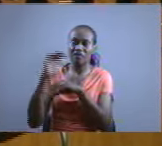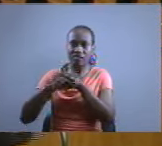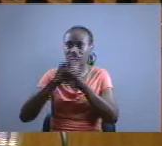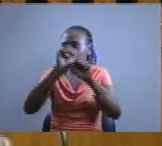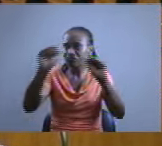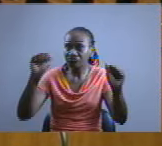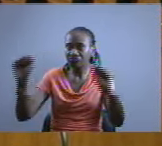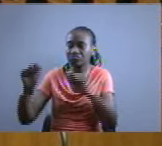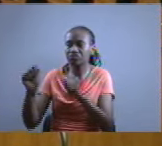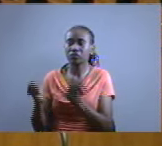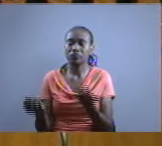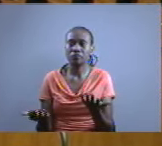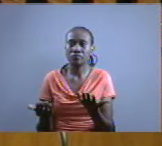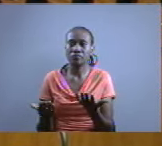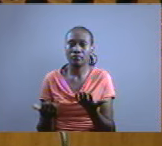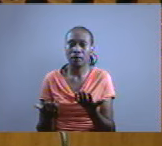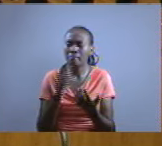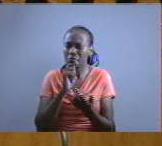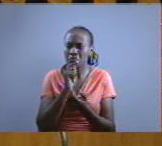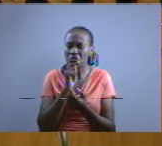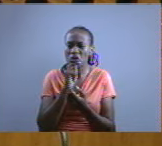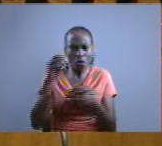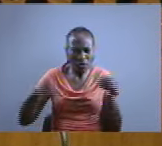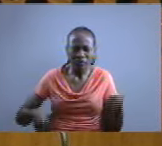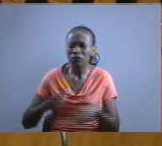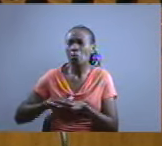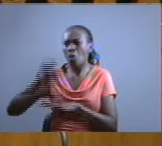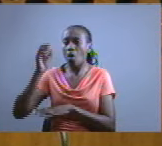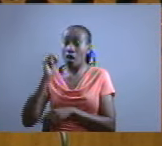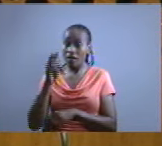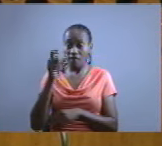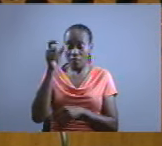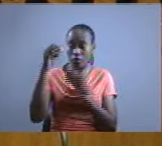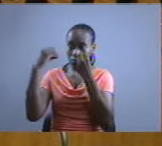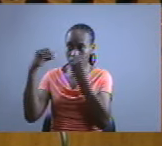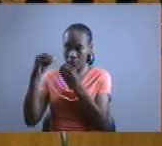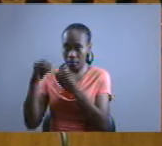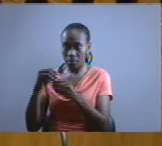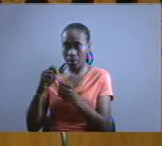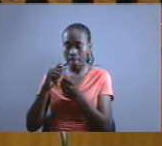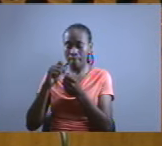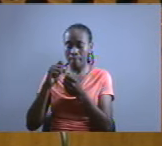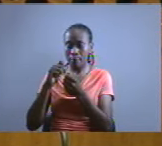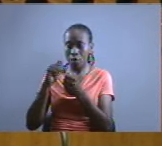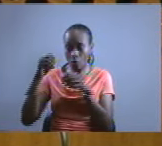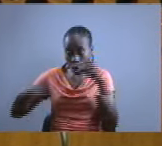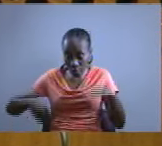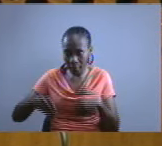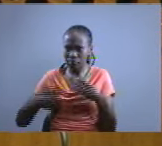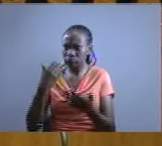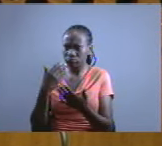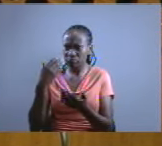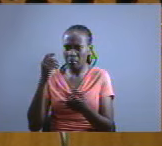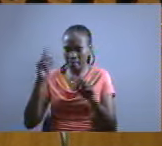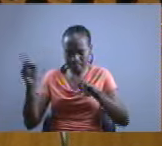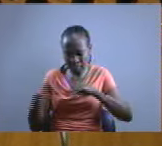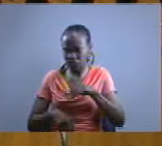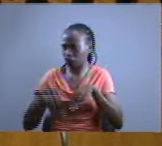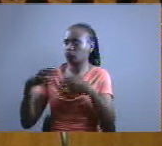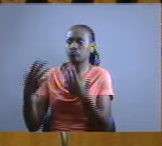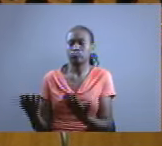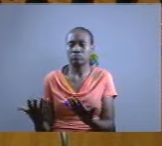friends sends a wrong message that breaking the law should go unpunished. Why is non-compliance